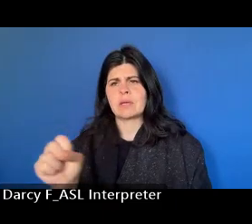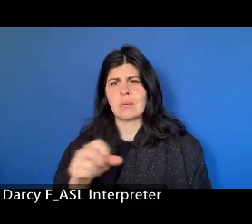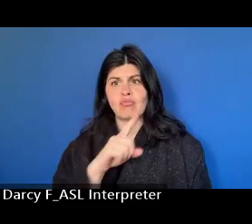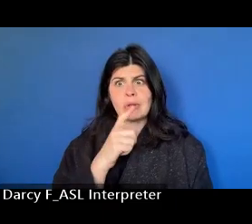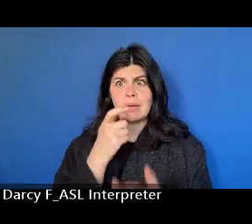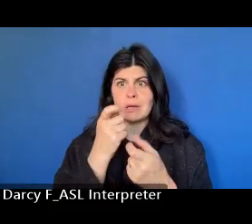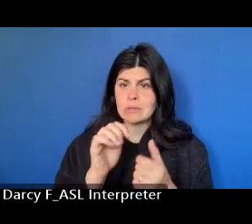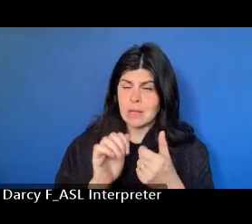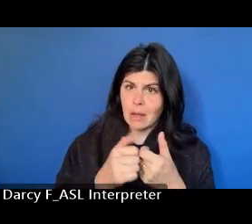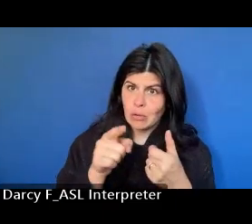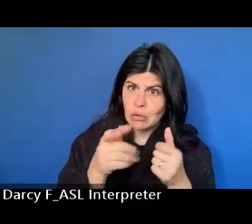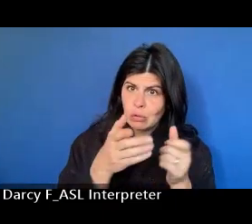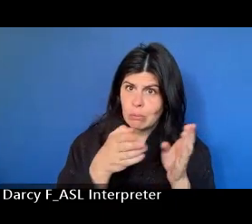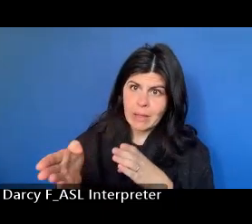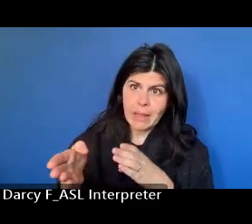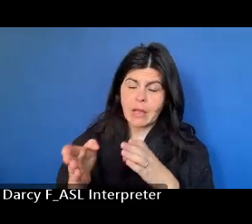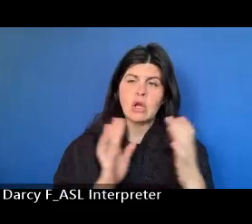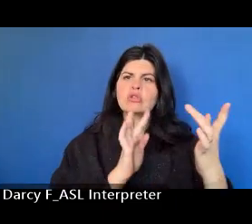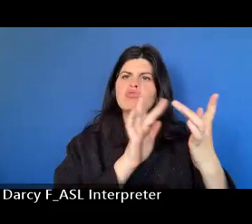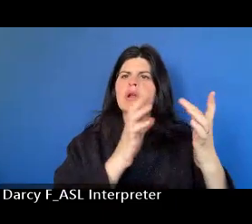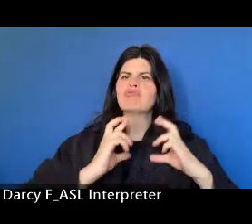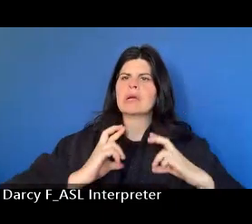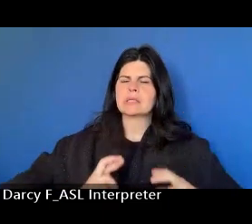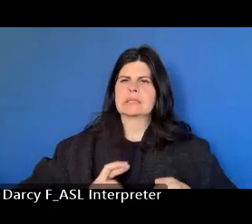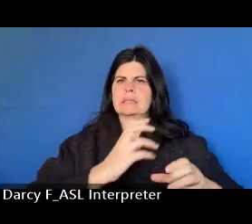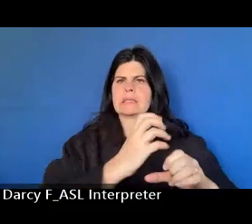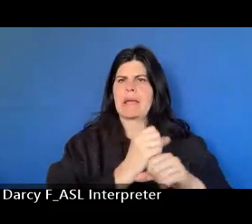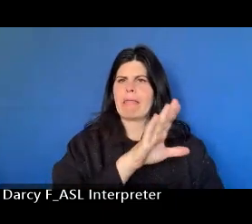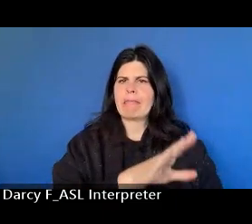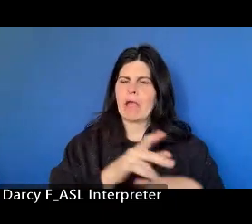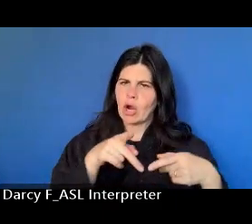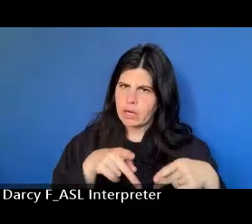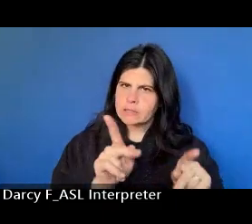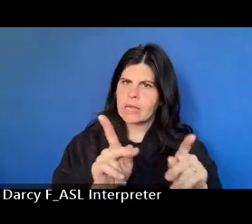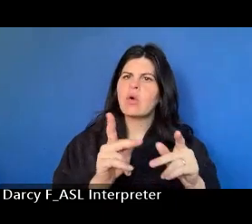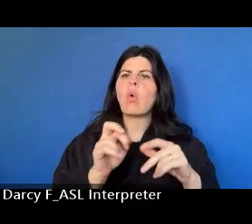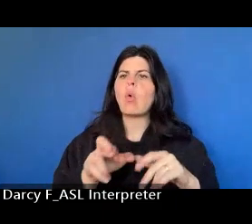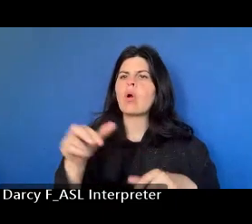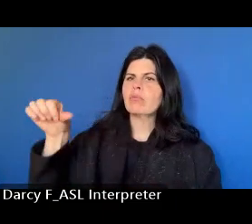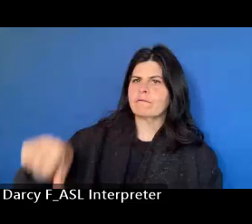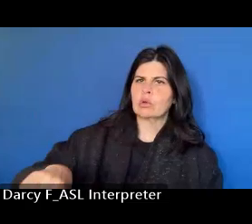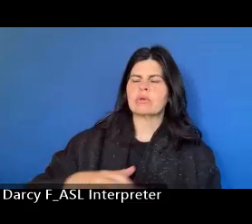plan to contact residents to obtain their consent or refusal.